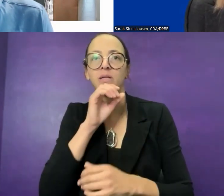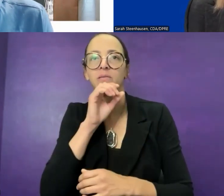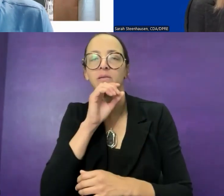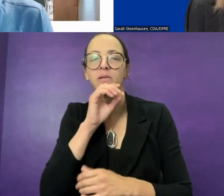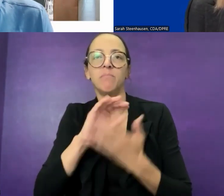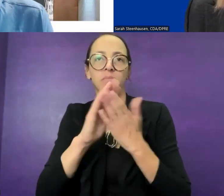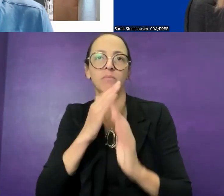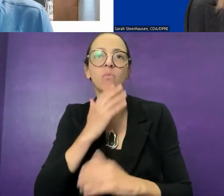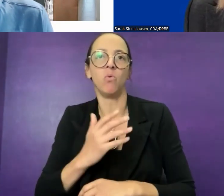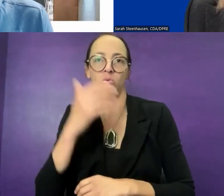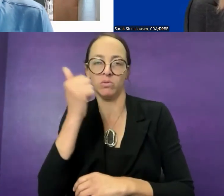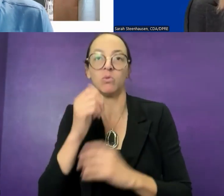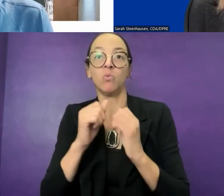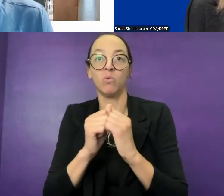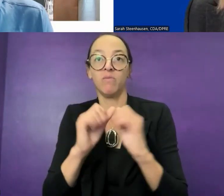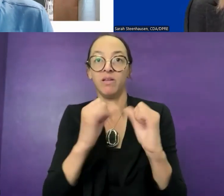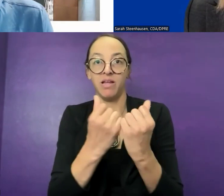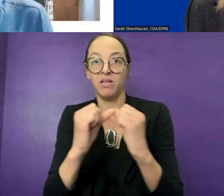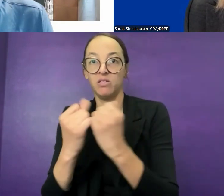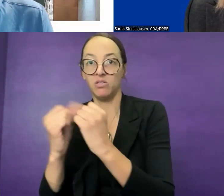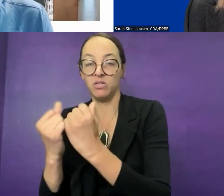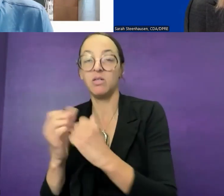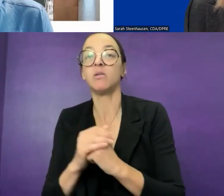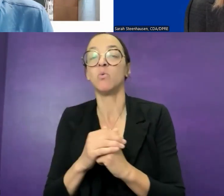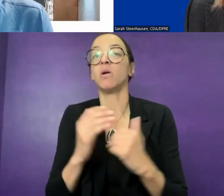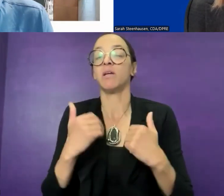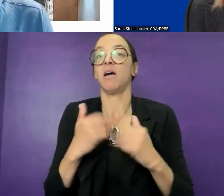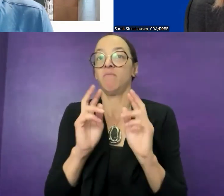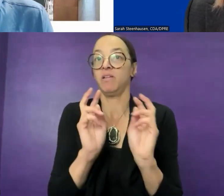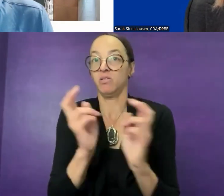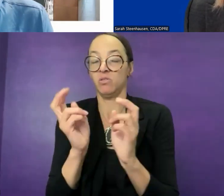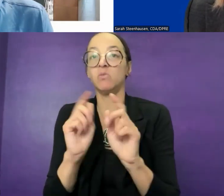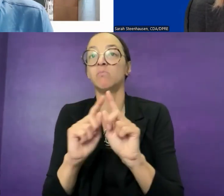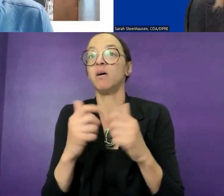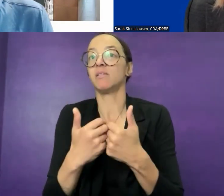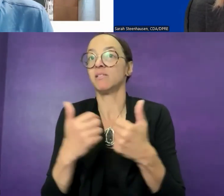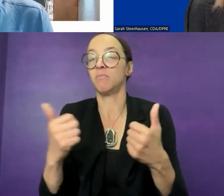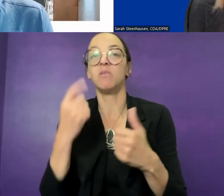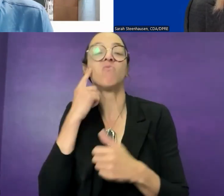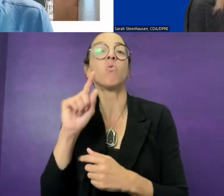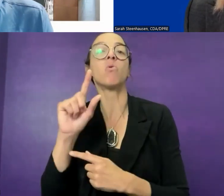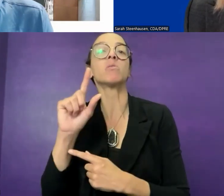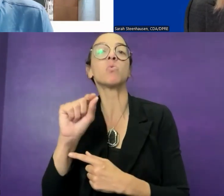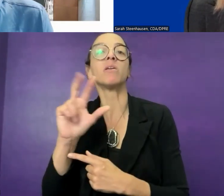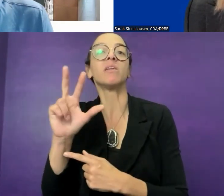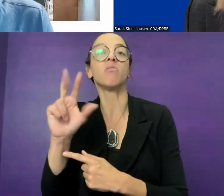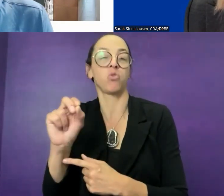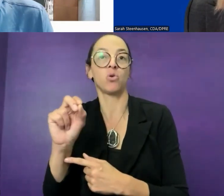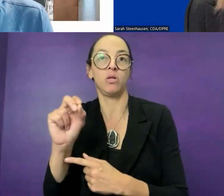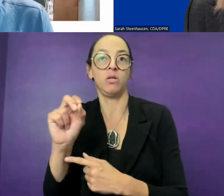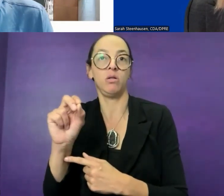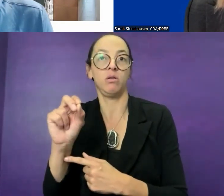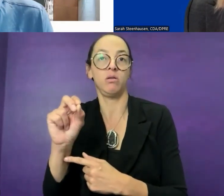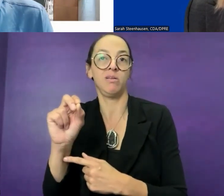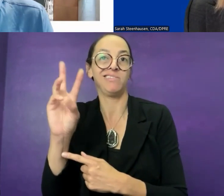to in the 2030 initiative is really thinking about how we can support and expand the